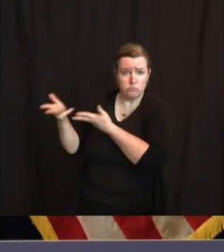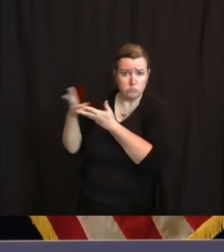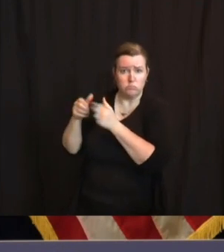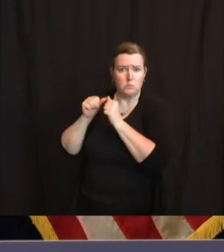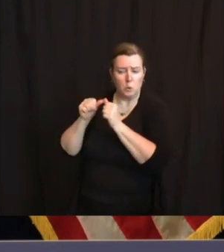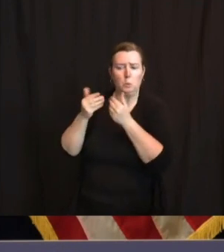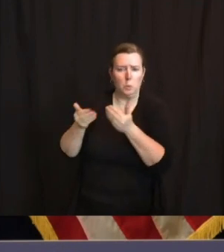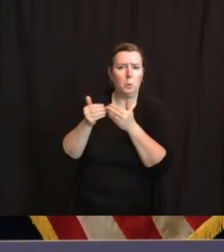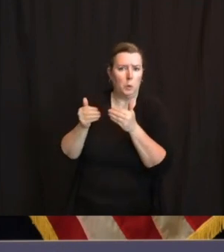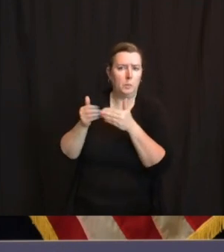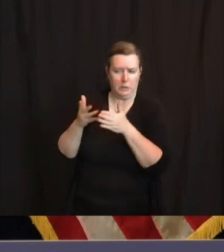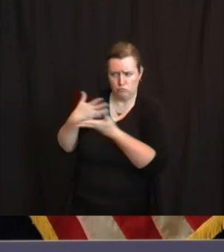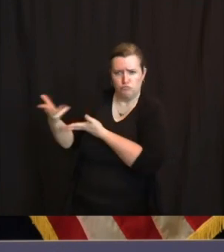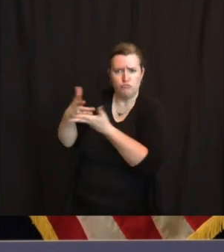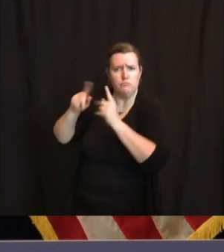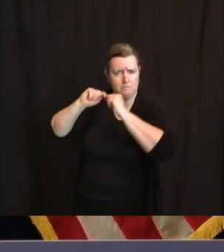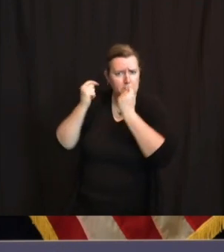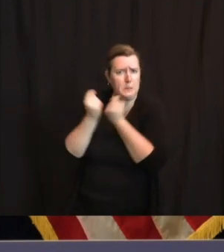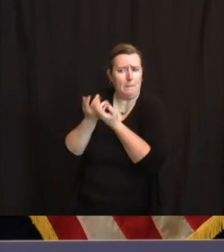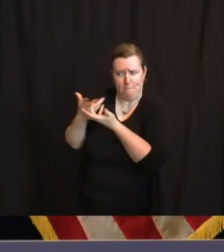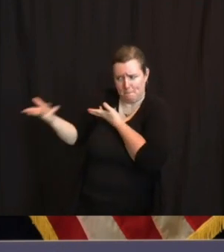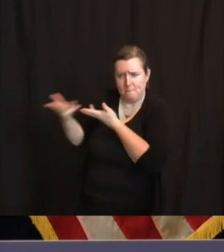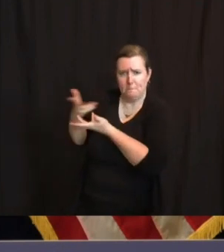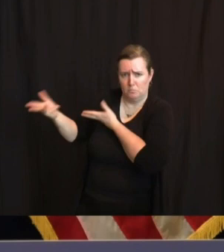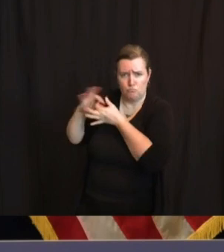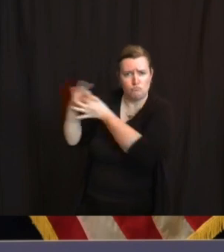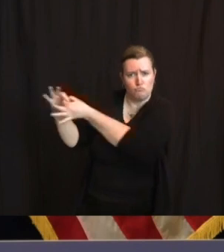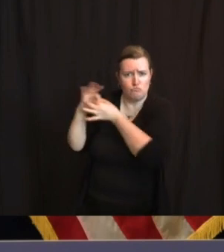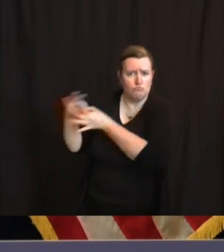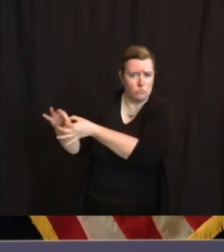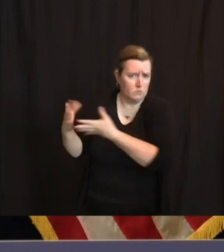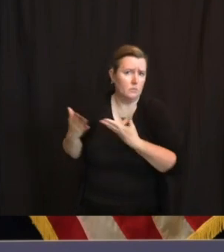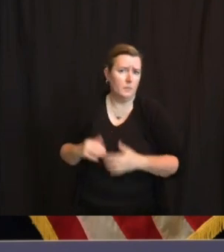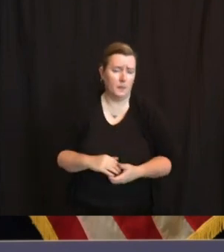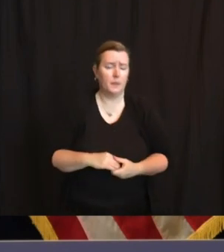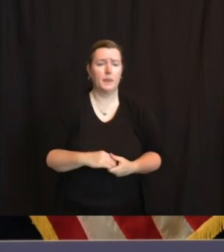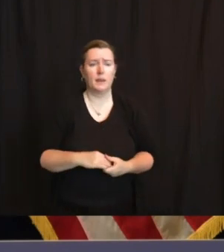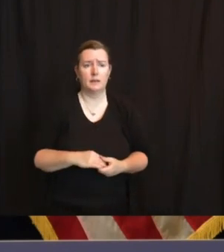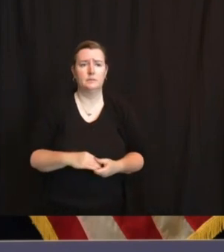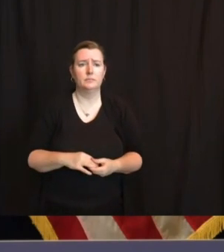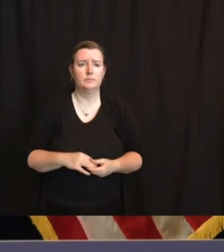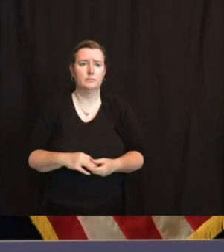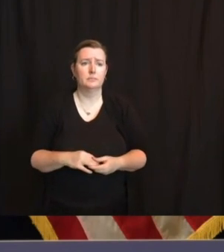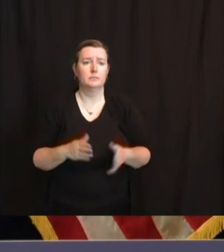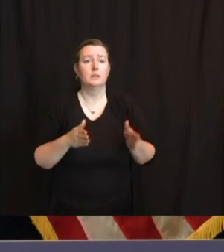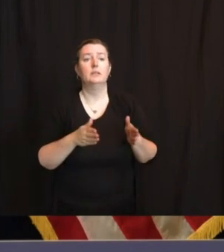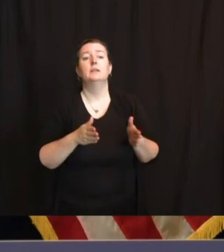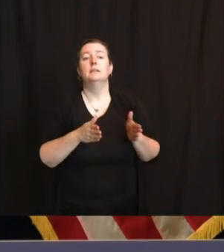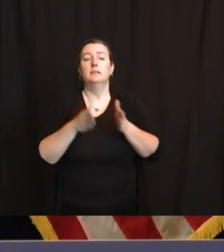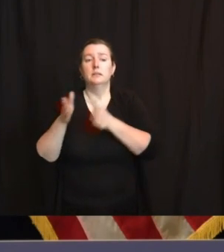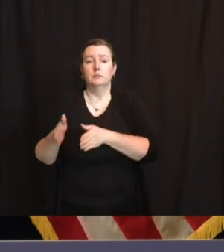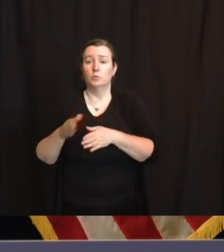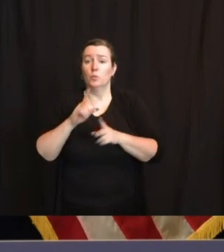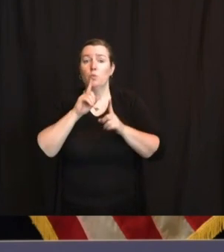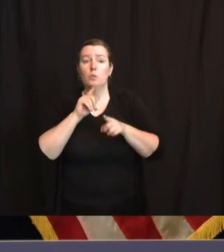as responsibly and as quickly as we think we can. So with that, let's start with Elise. Good afternoon.